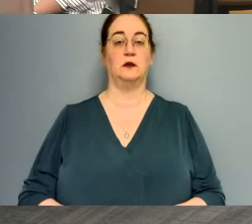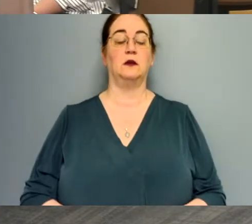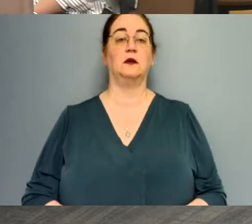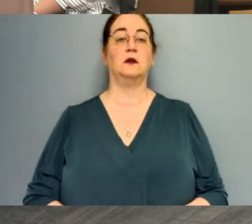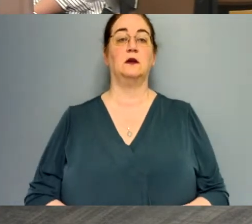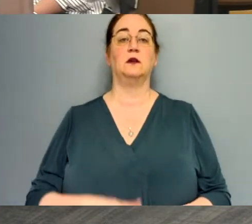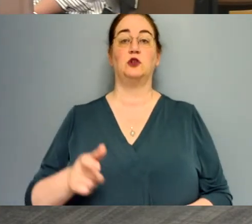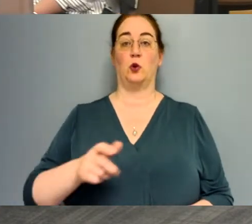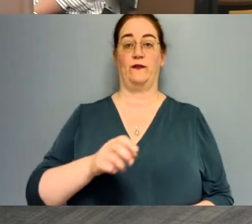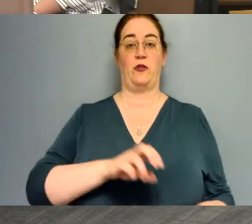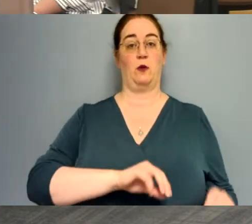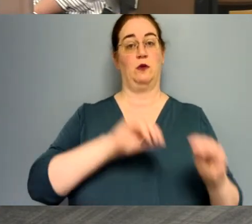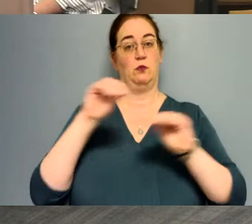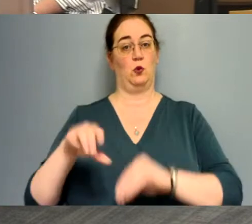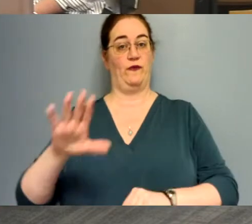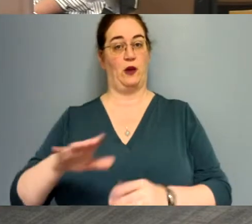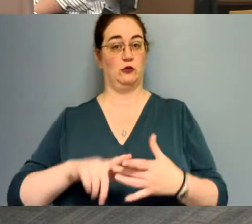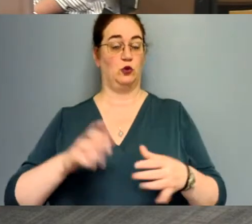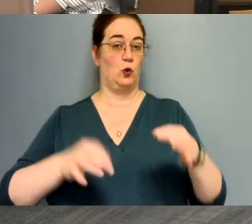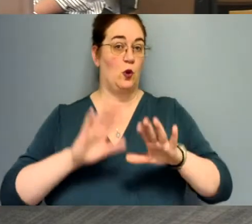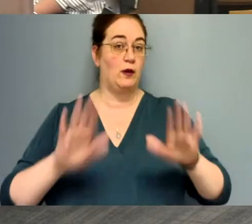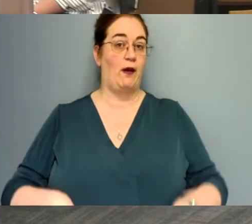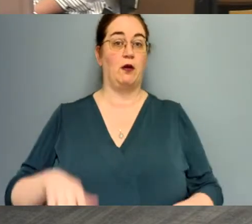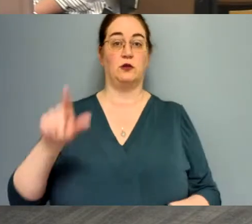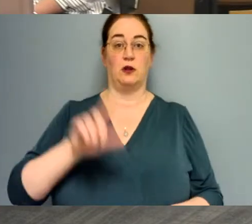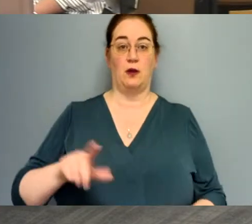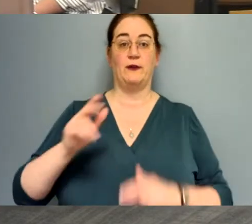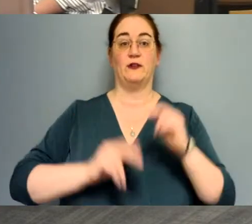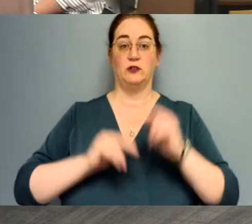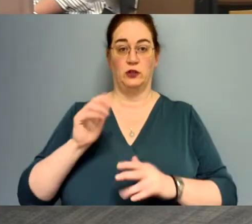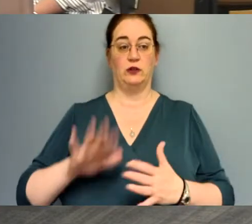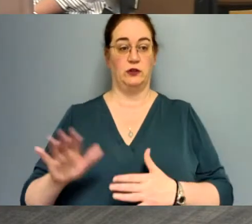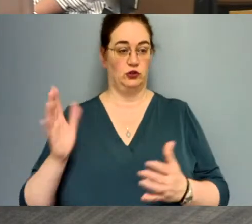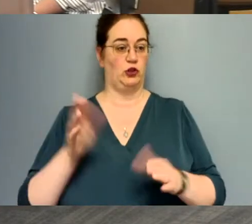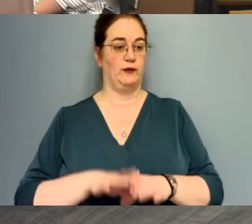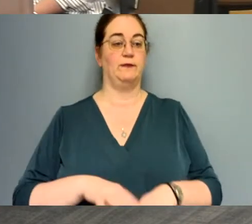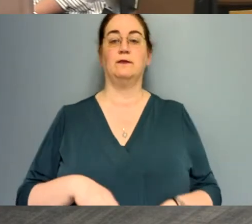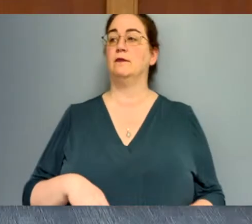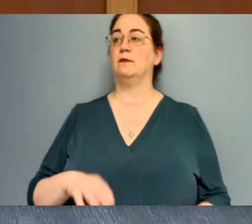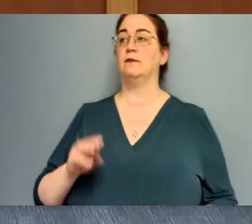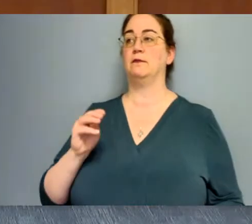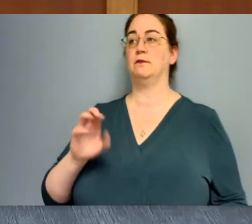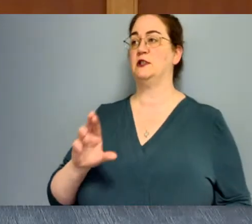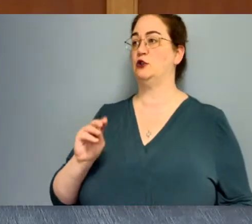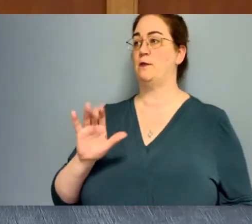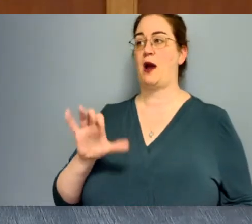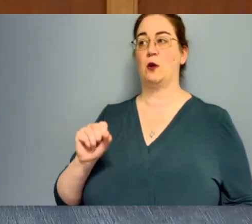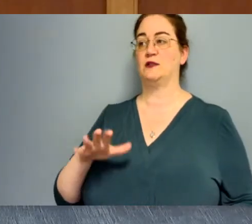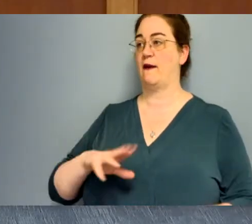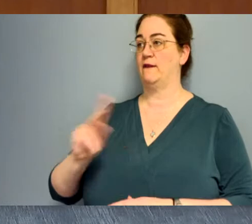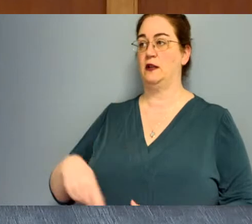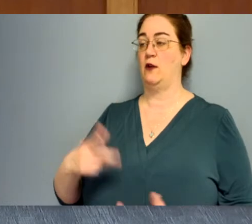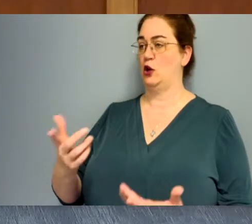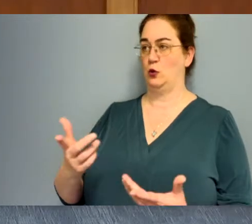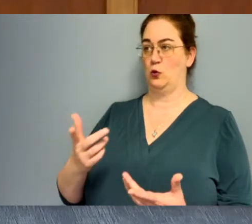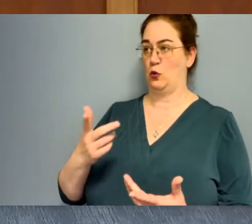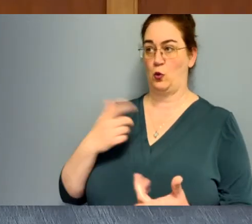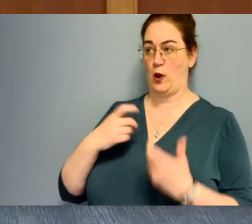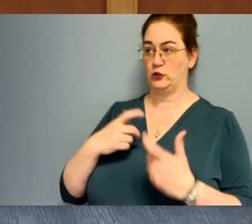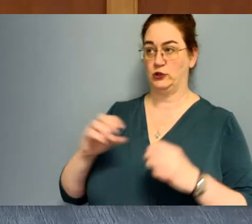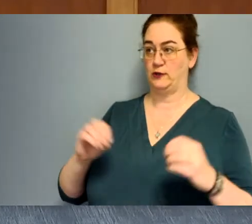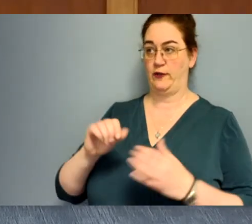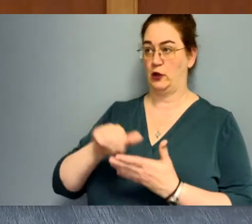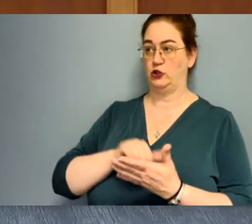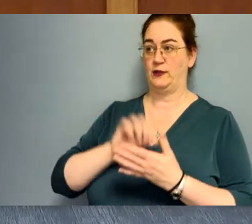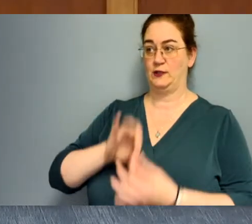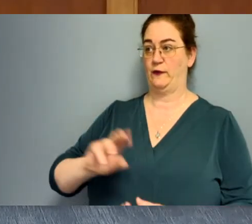would move it to the courthouse, to the libraries in Philly, Mr. and Mackhouse, then shut it. we're not Philadelphia, so what about, nothing on our agenda